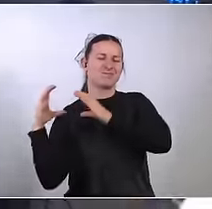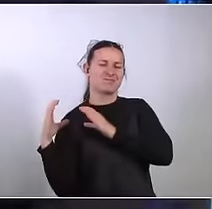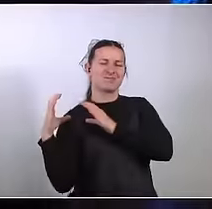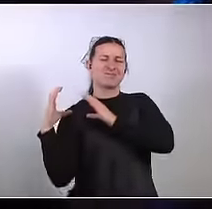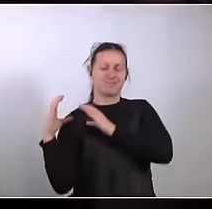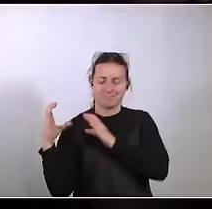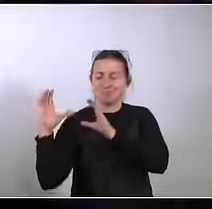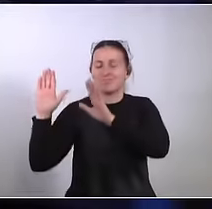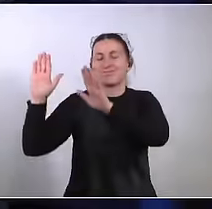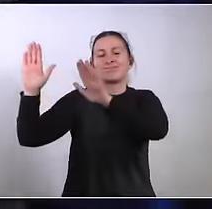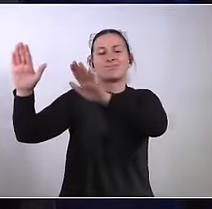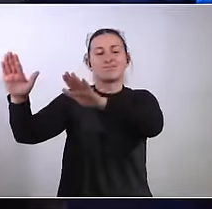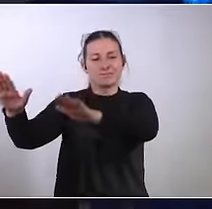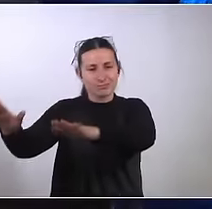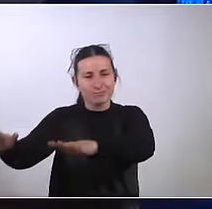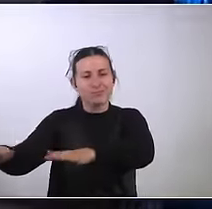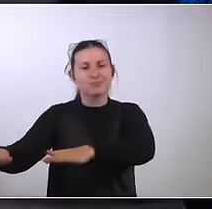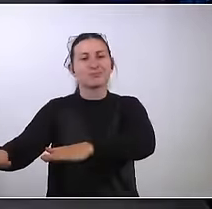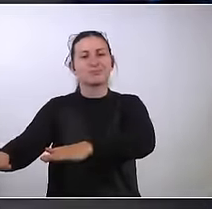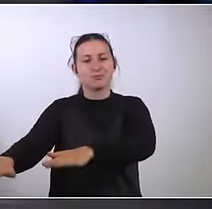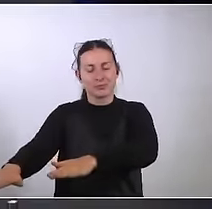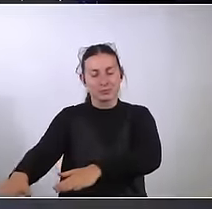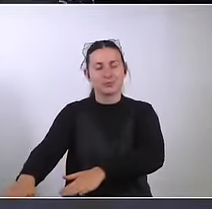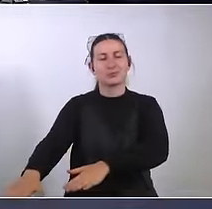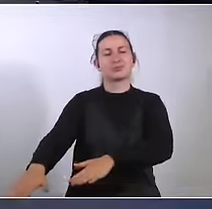down. Come and lay it